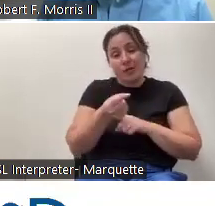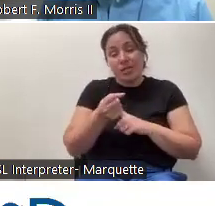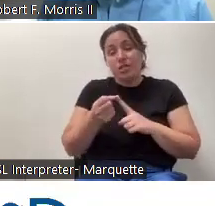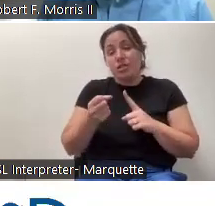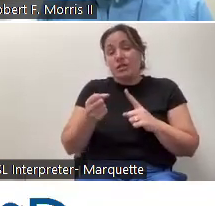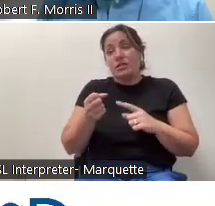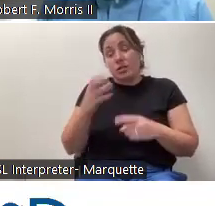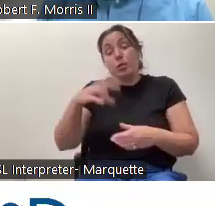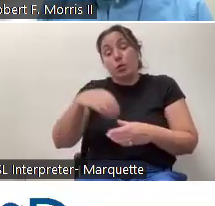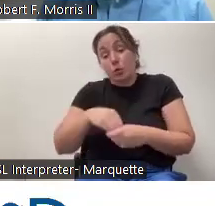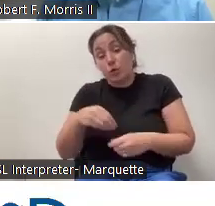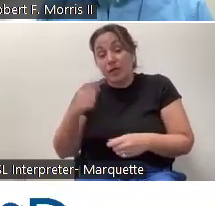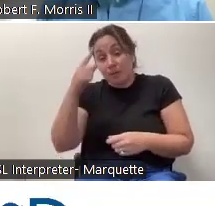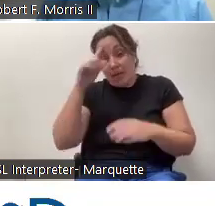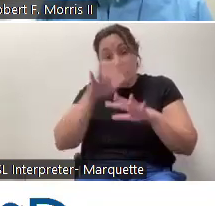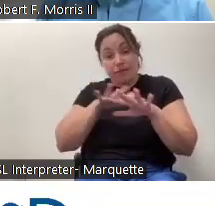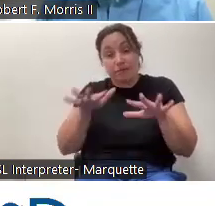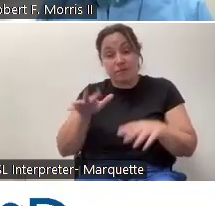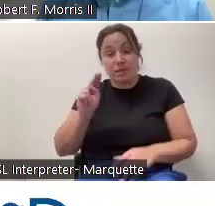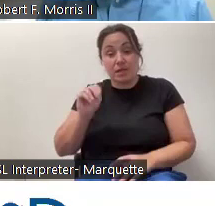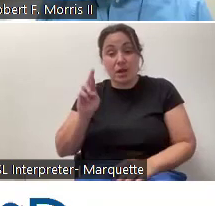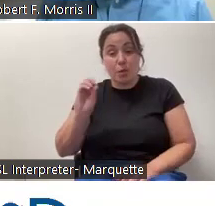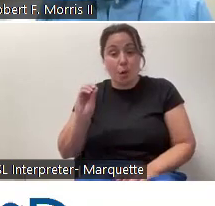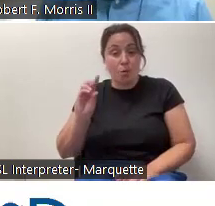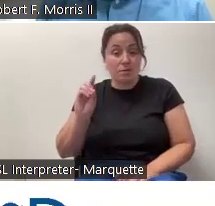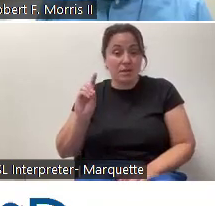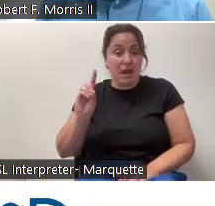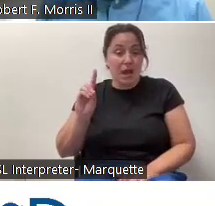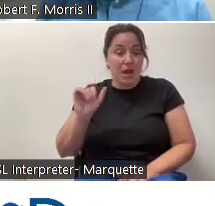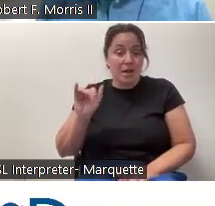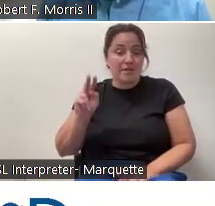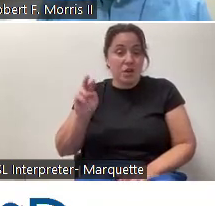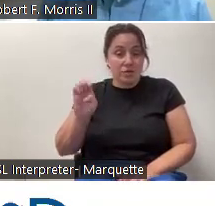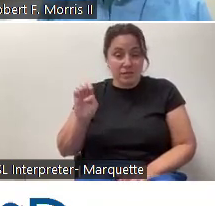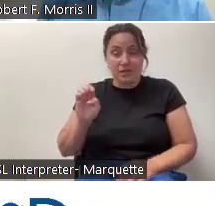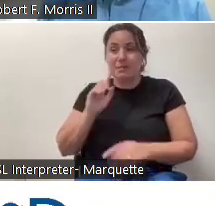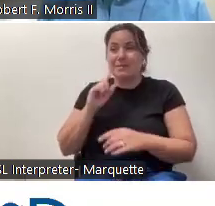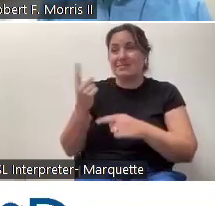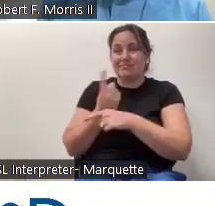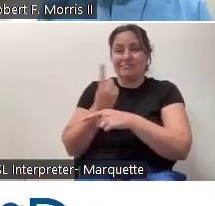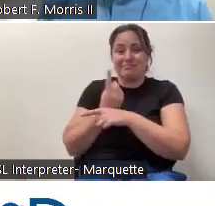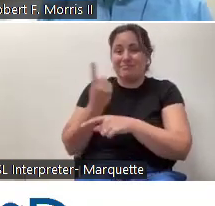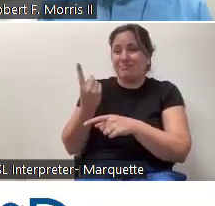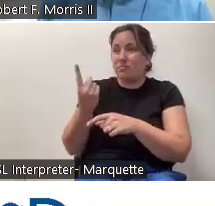including being neurodiverse, for them, traditional employment is not always a good fit. And